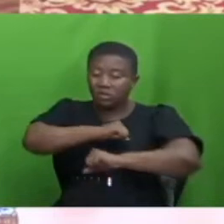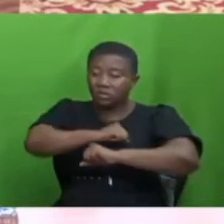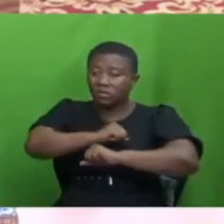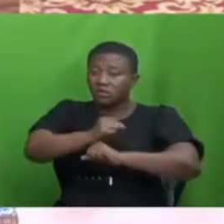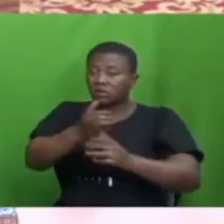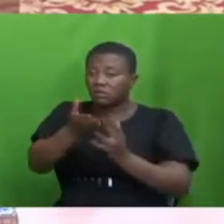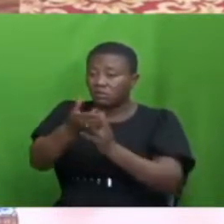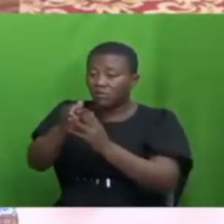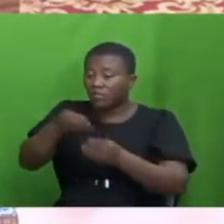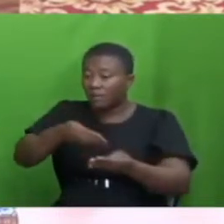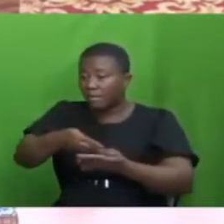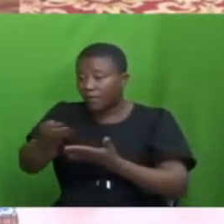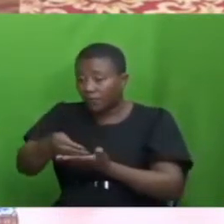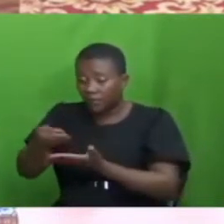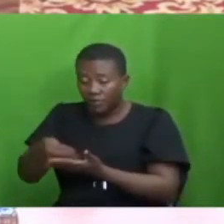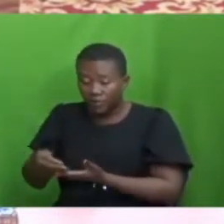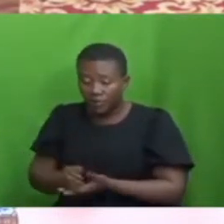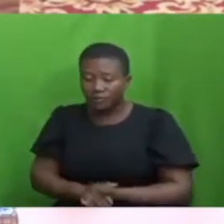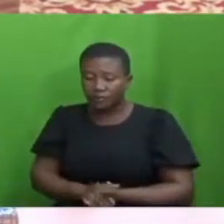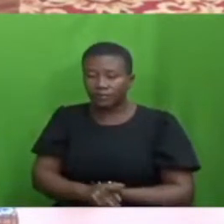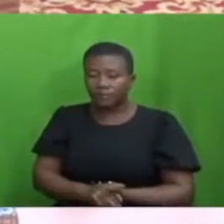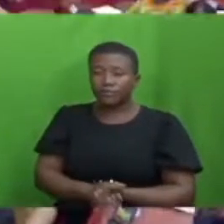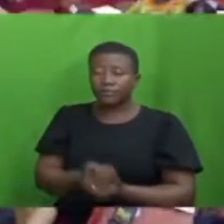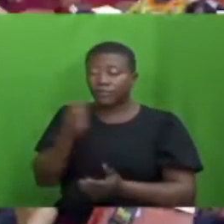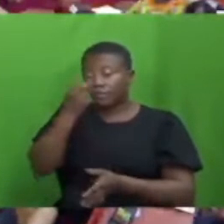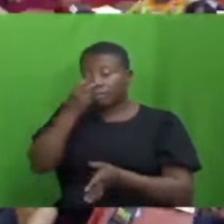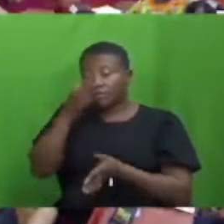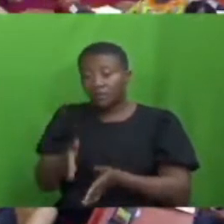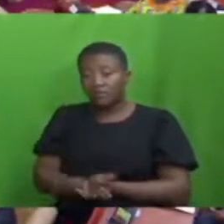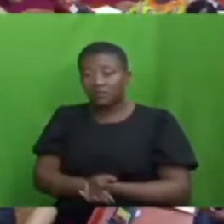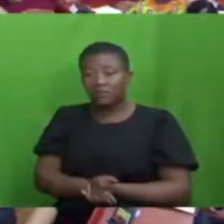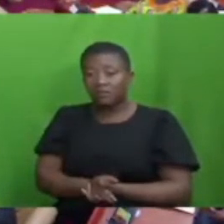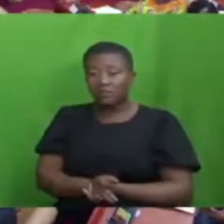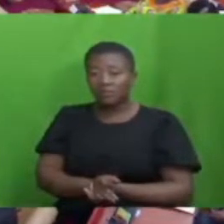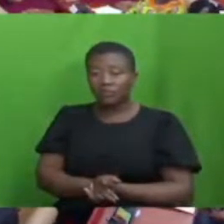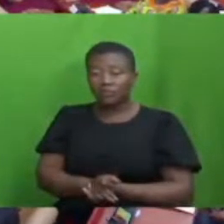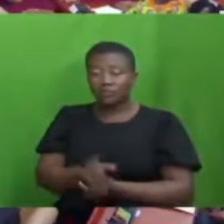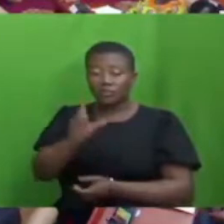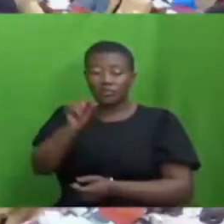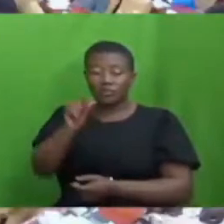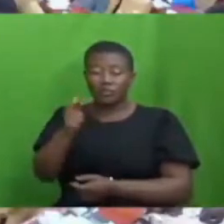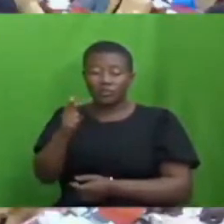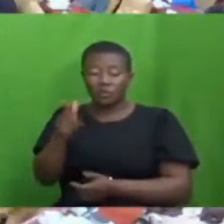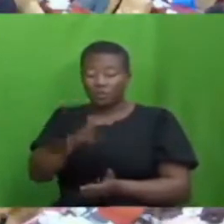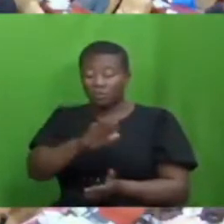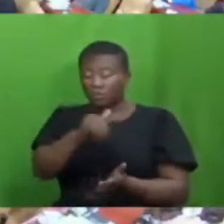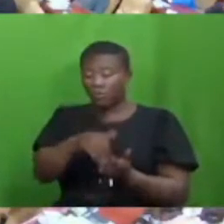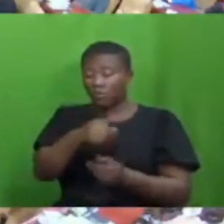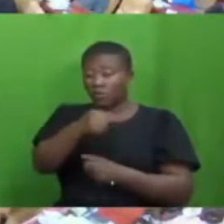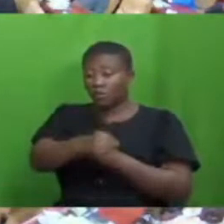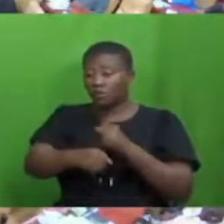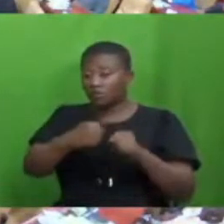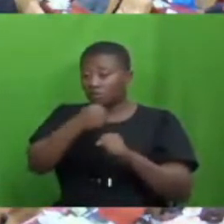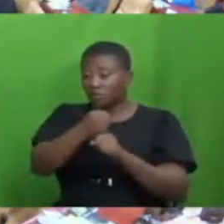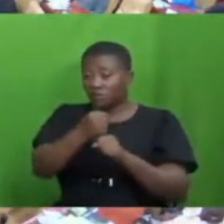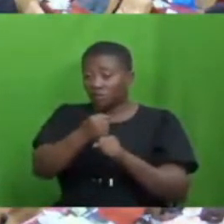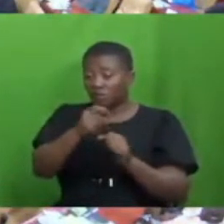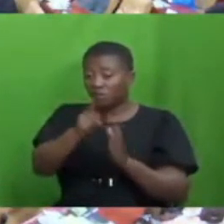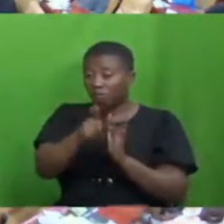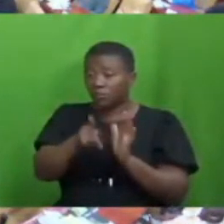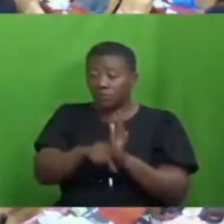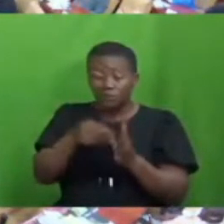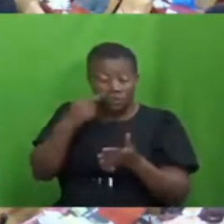within the limited fiscal space. Mr. Speaker, this 2023 mid-year fiscal policy review